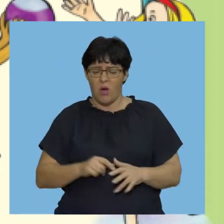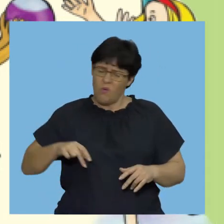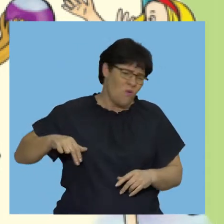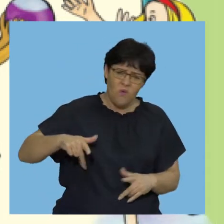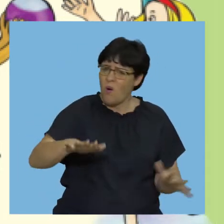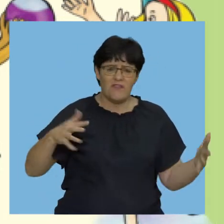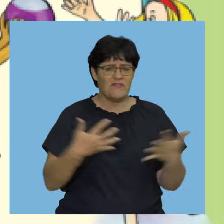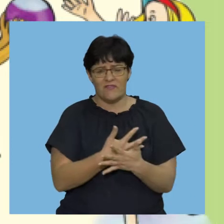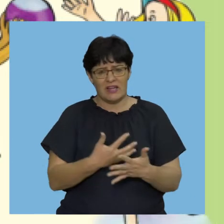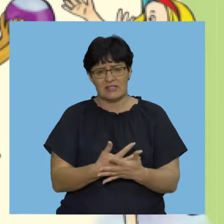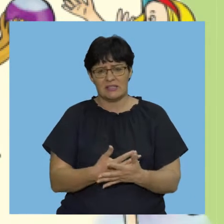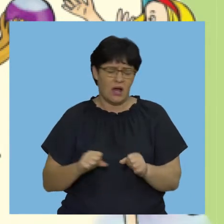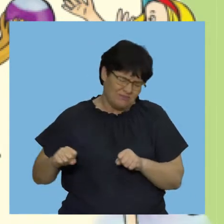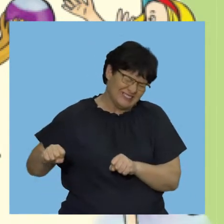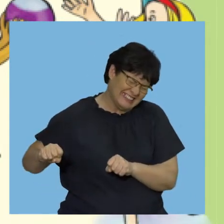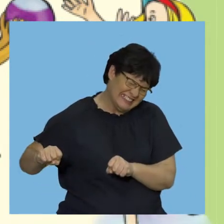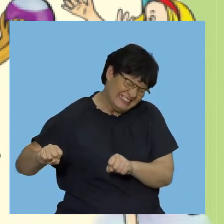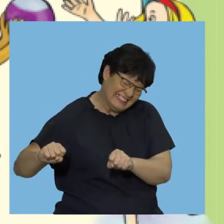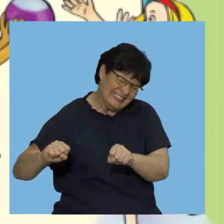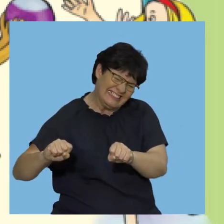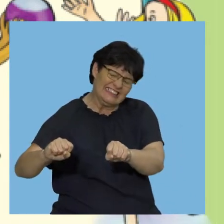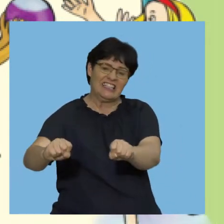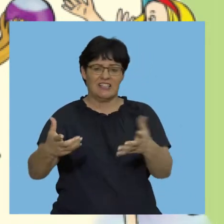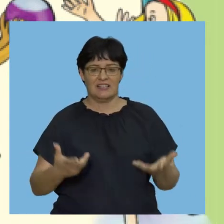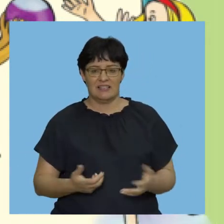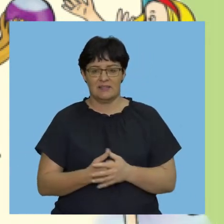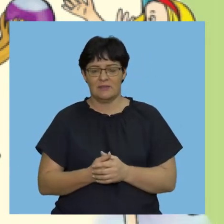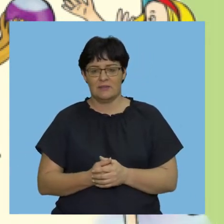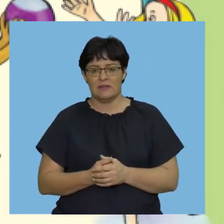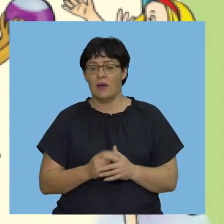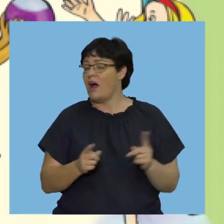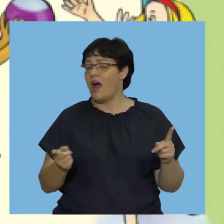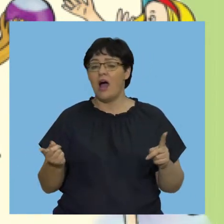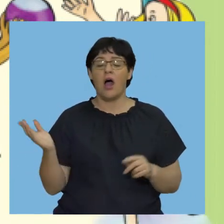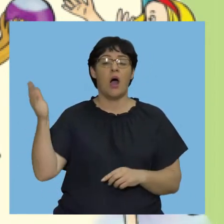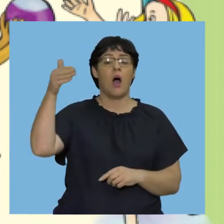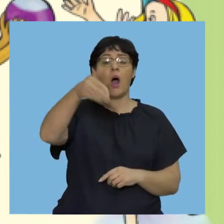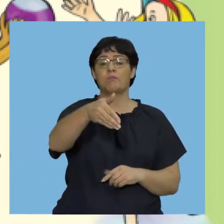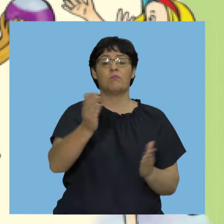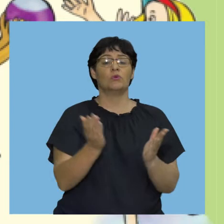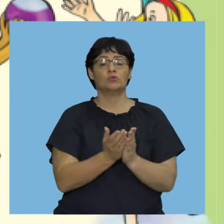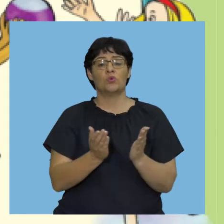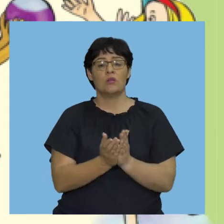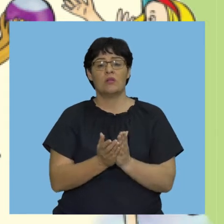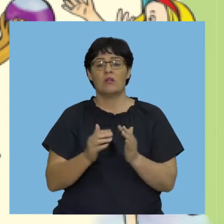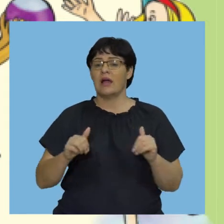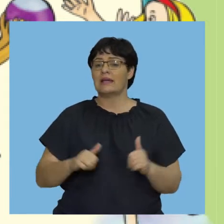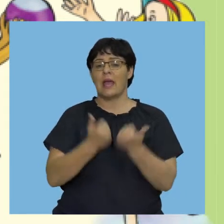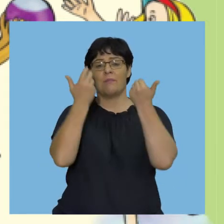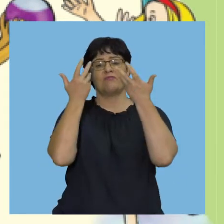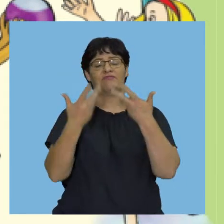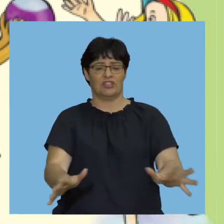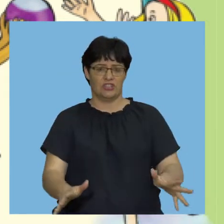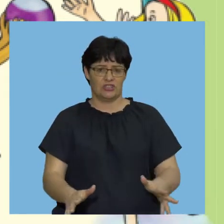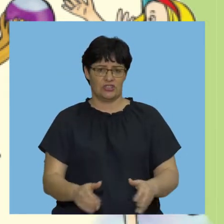as she could, and she pushed as hard as she could. But by the time she got to the school, the game was over,